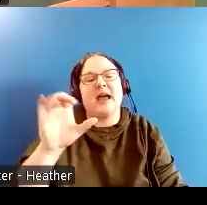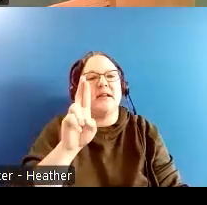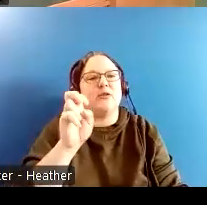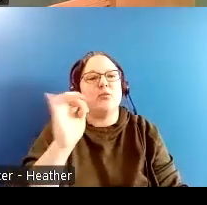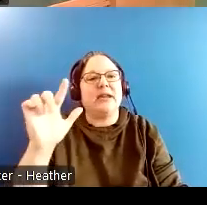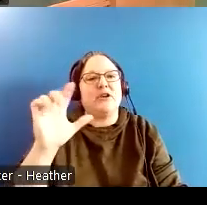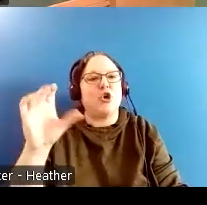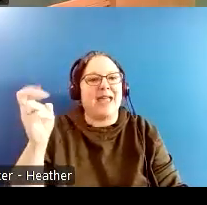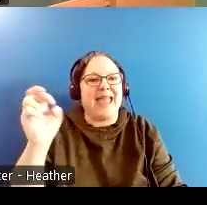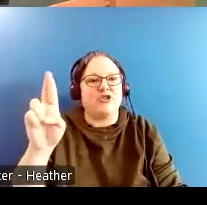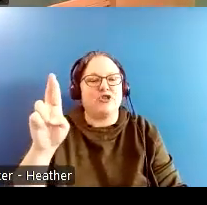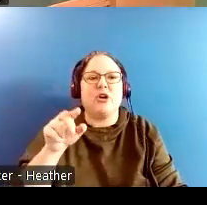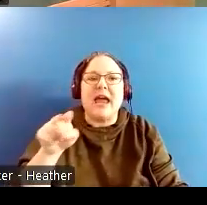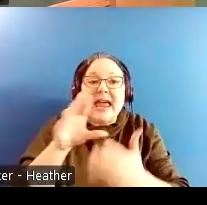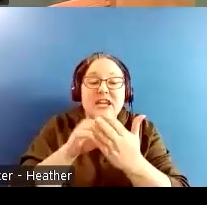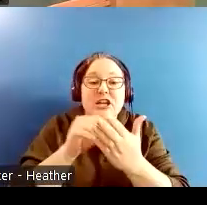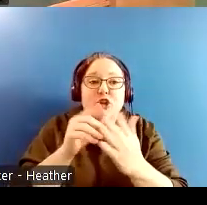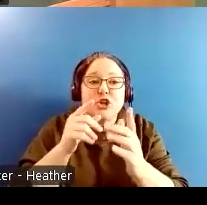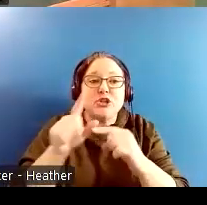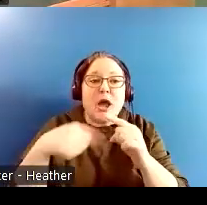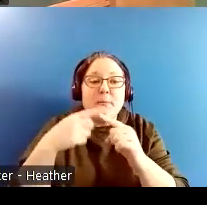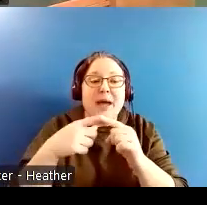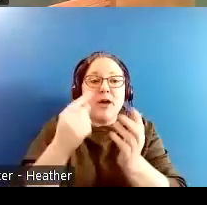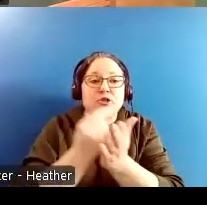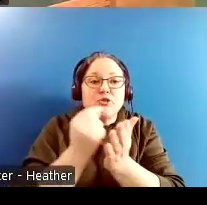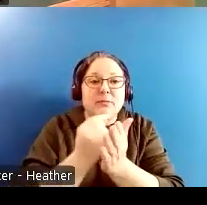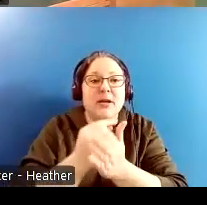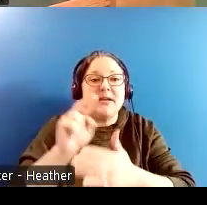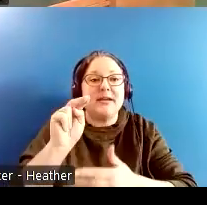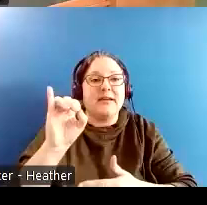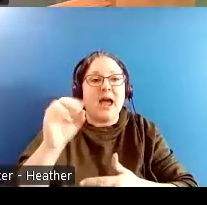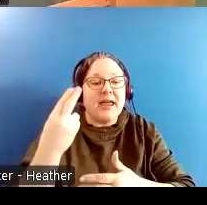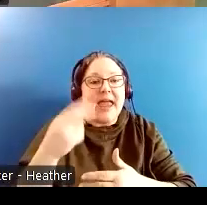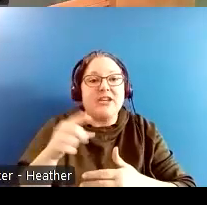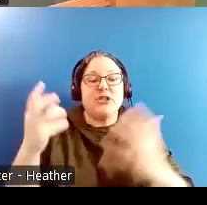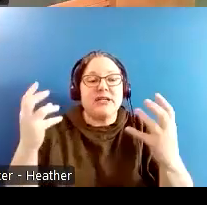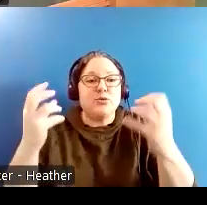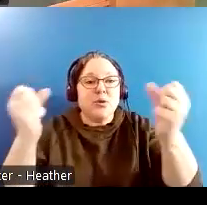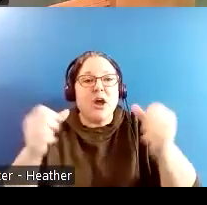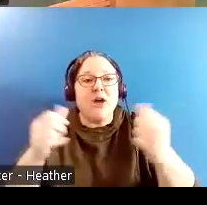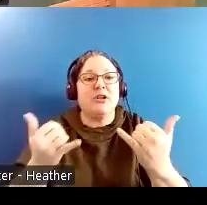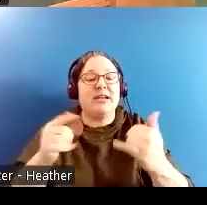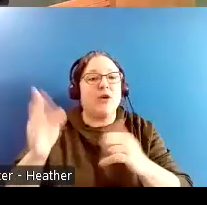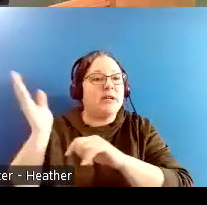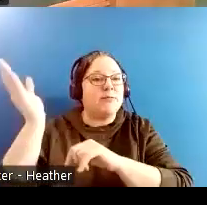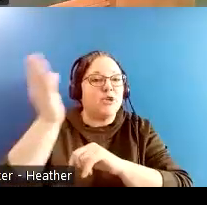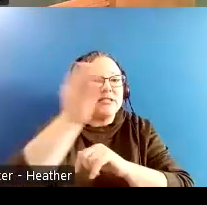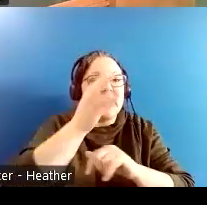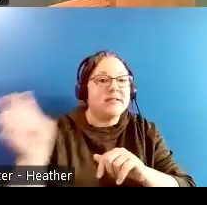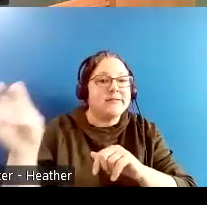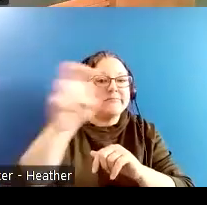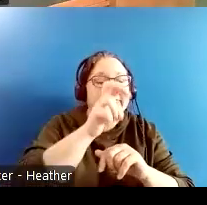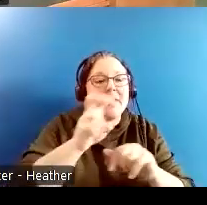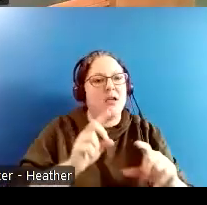learned about treatment at the NIH and he recovered and now has gone on to give talks at medical meetings. But suppose